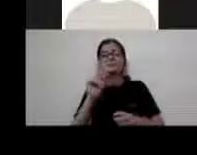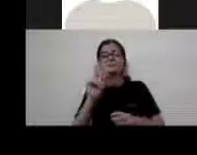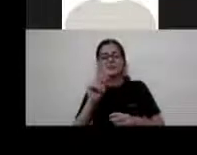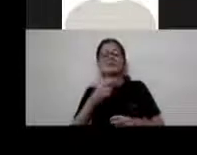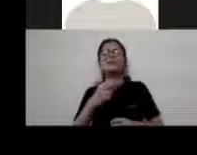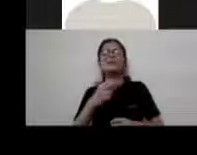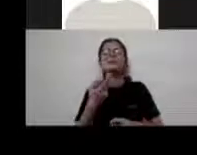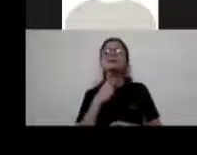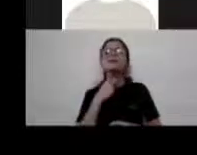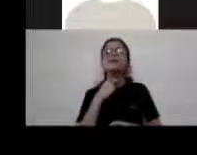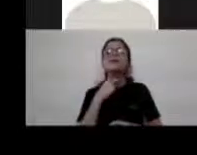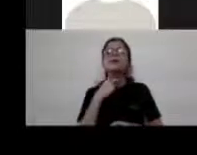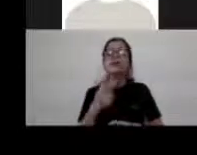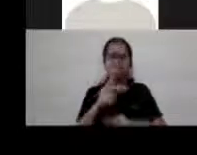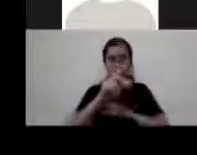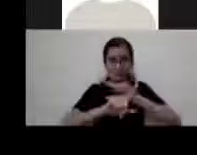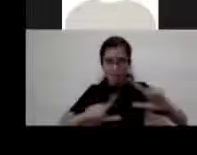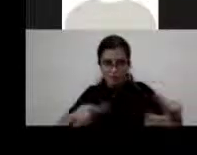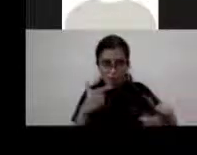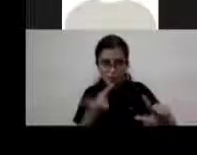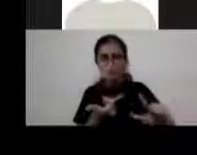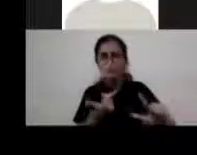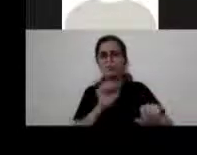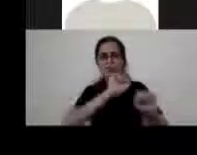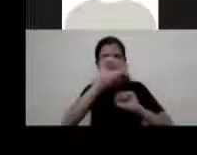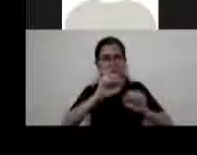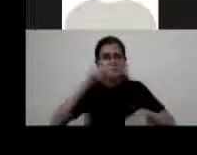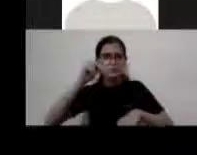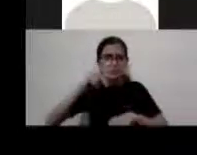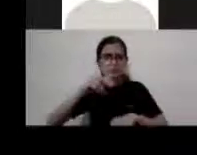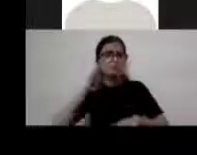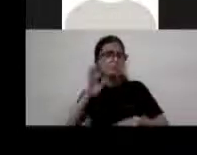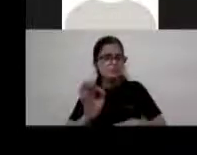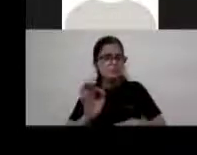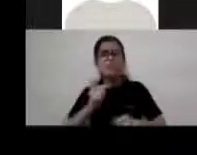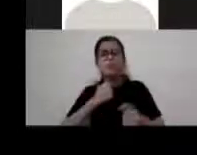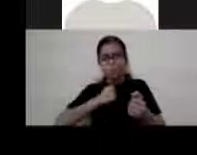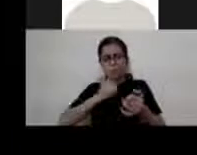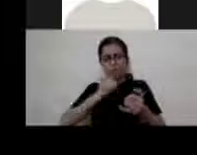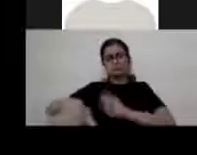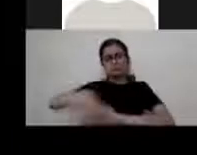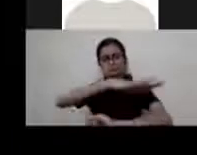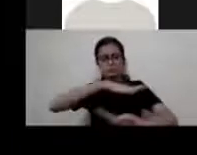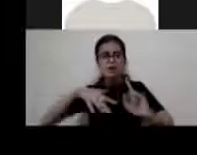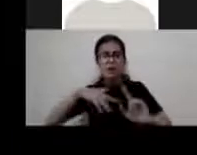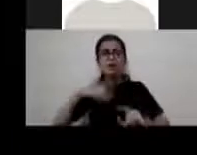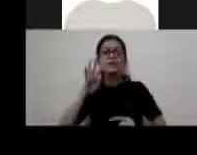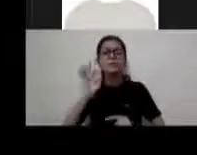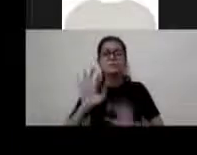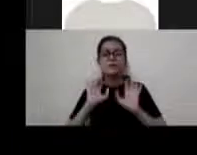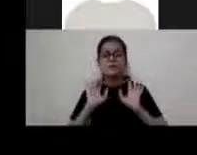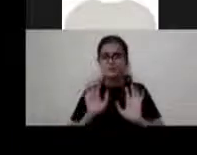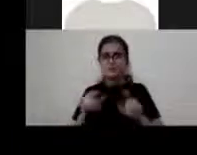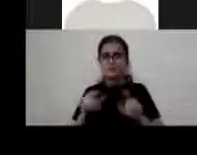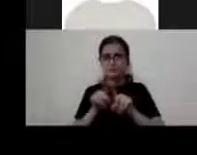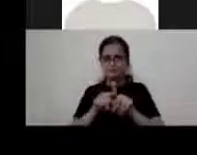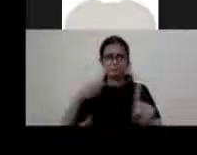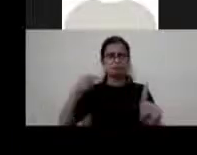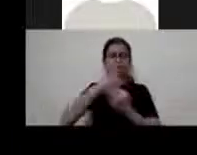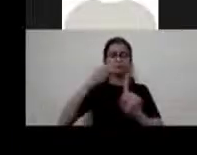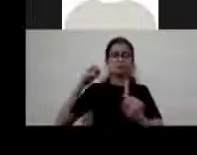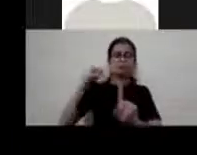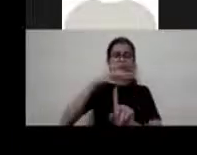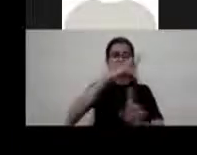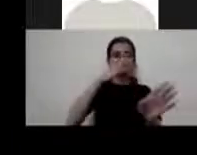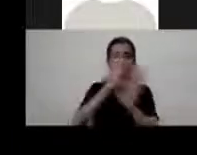tongue and with their needs are also part of our society. And again, this is directly having an impact on our